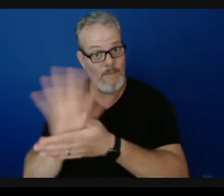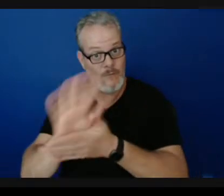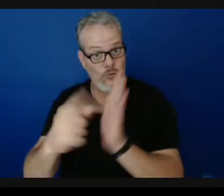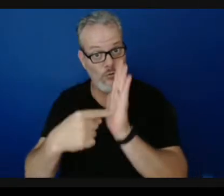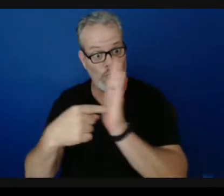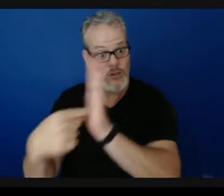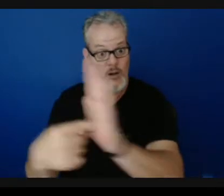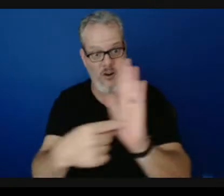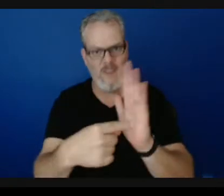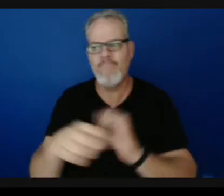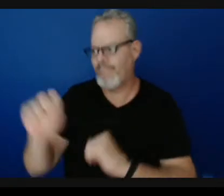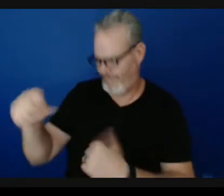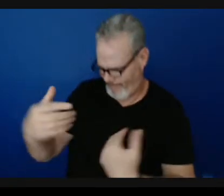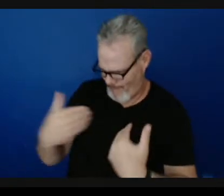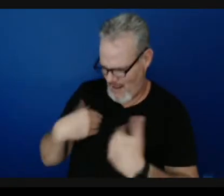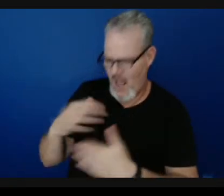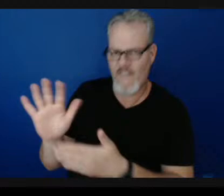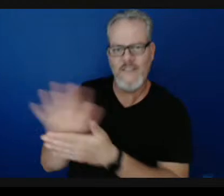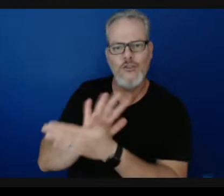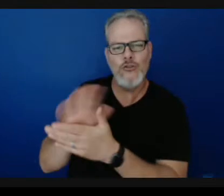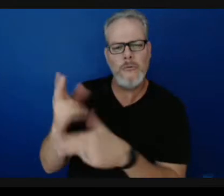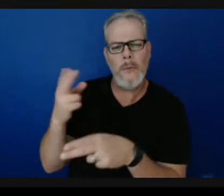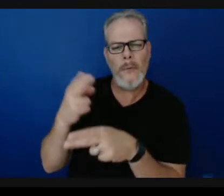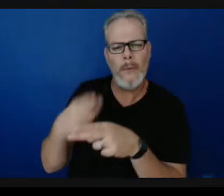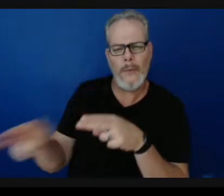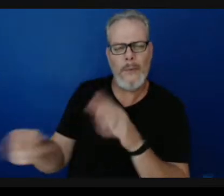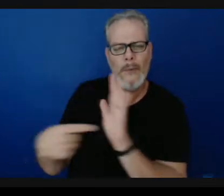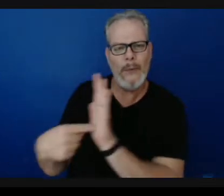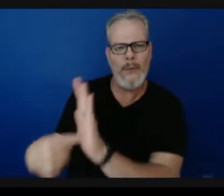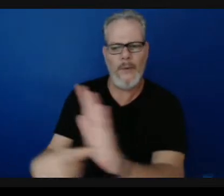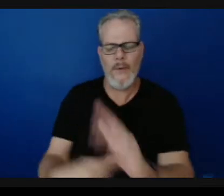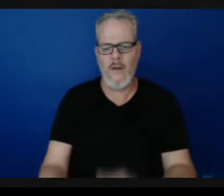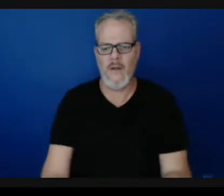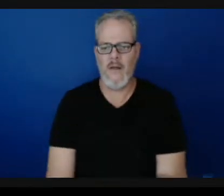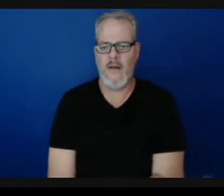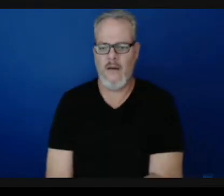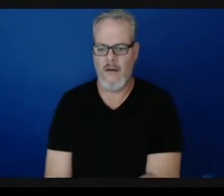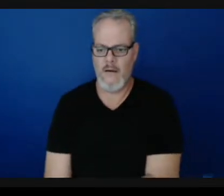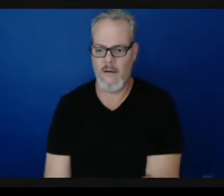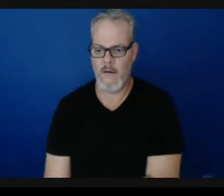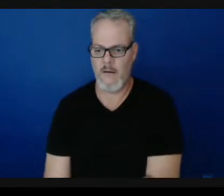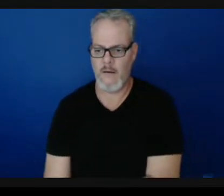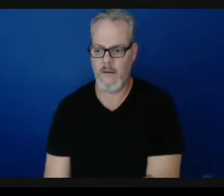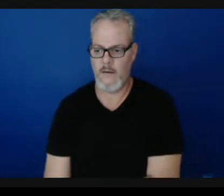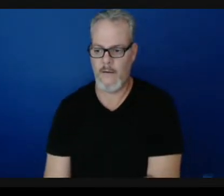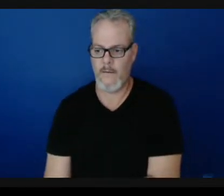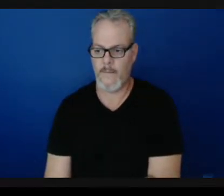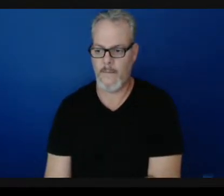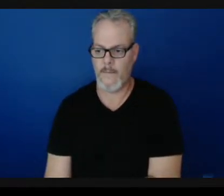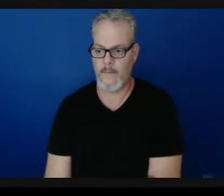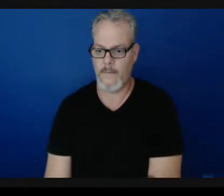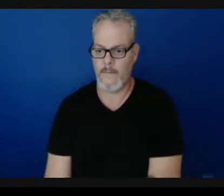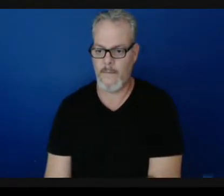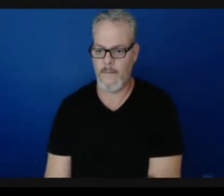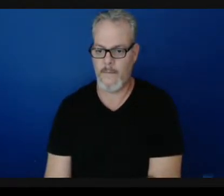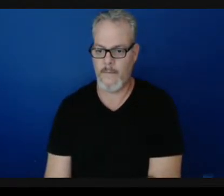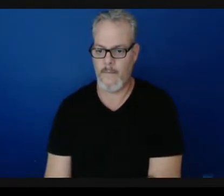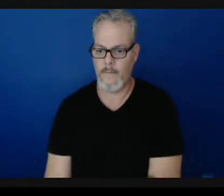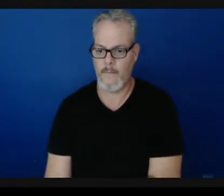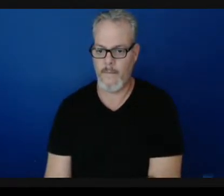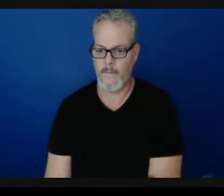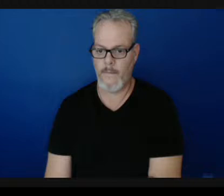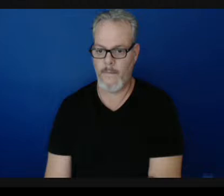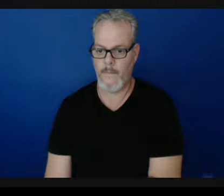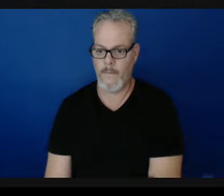a short video for you. I'll put up here. And before we start, this is taken on December